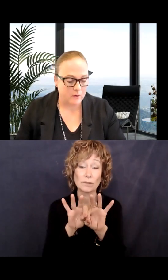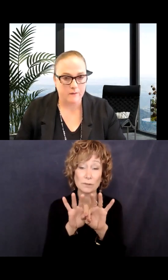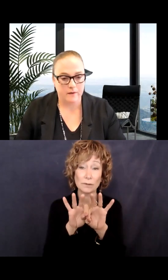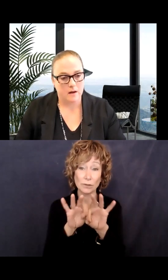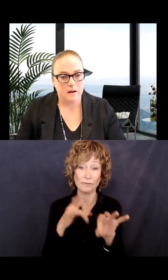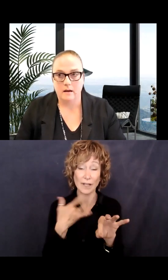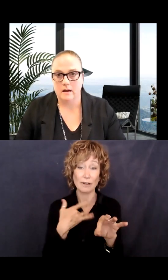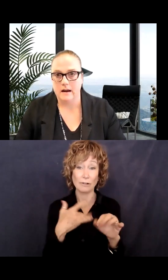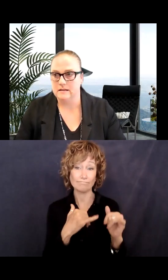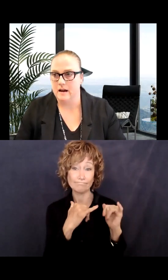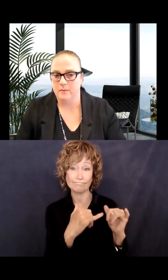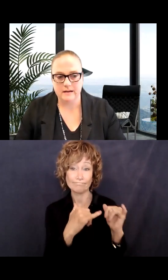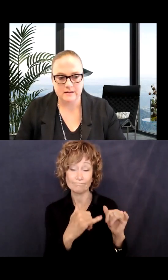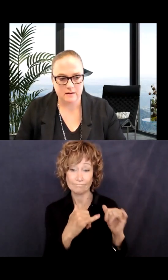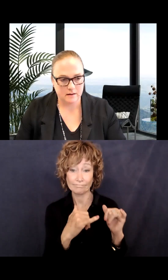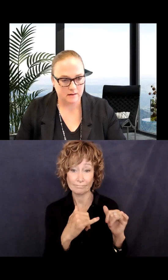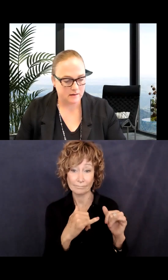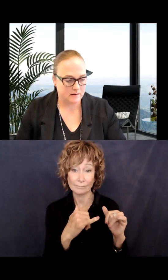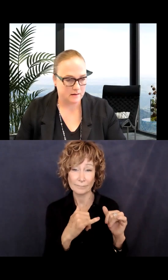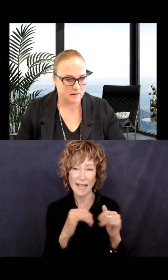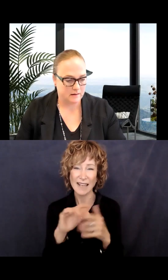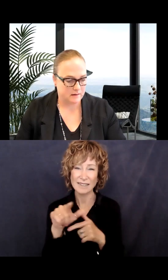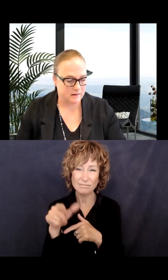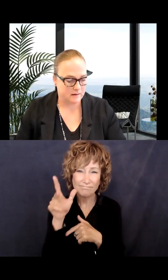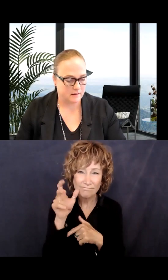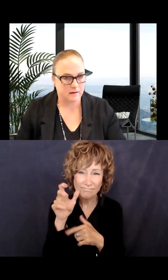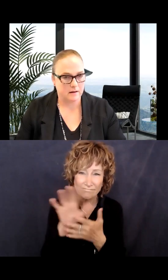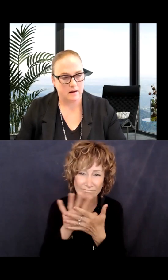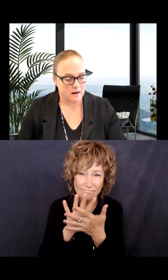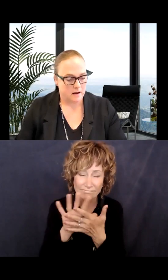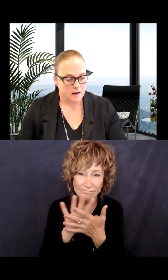local level. Next slide, please.